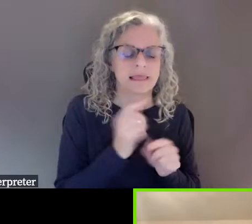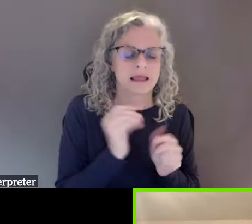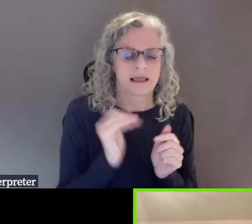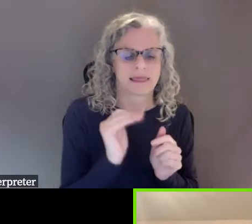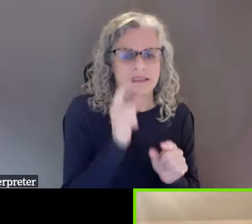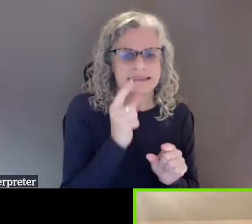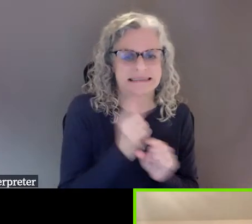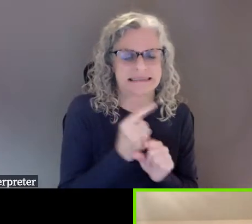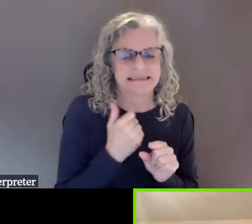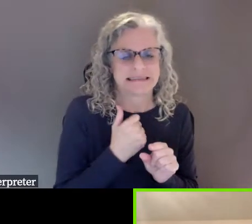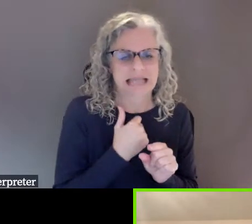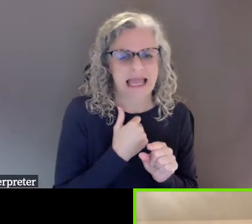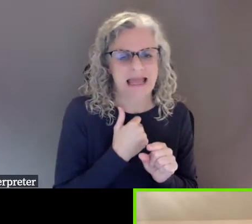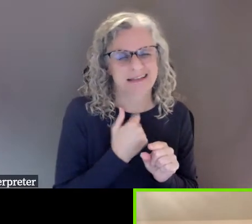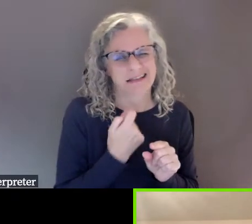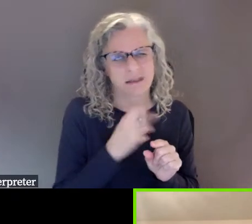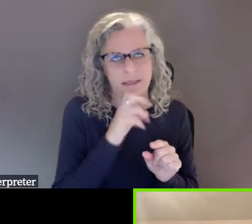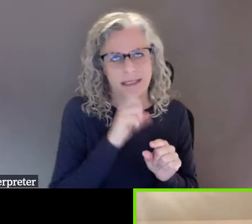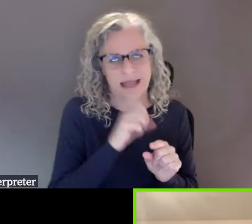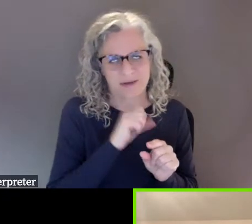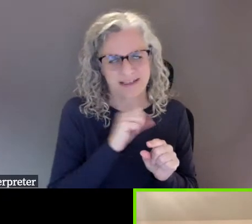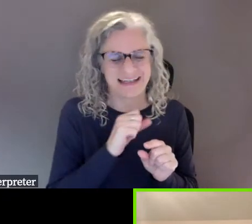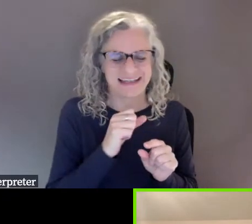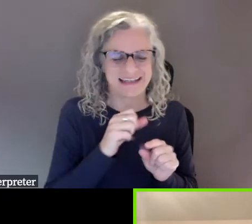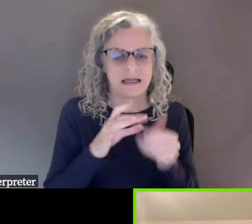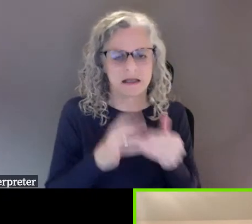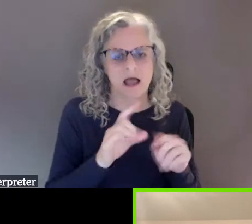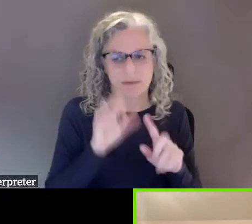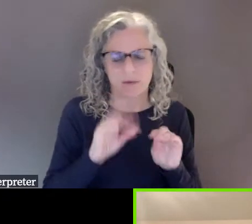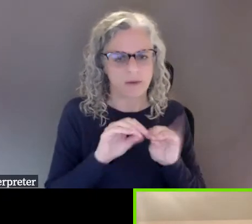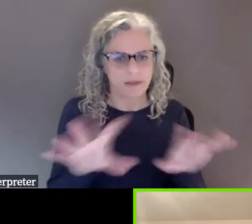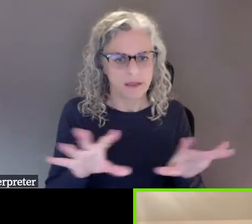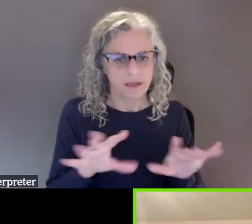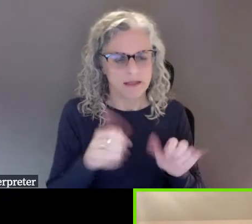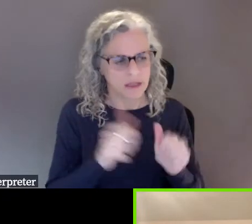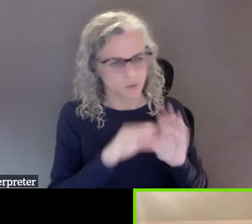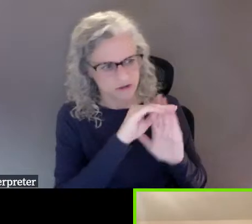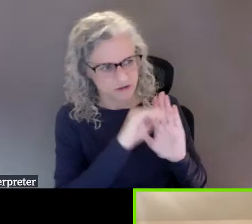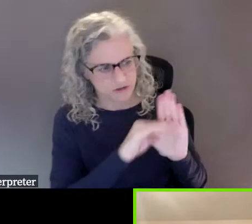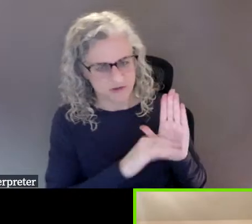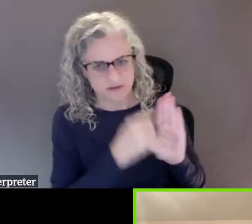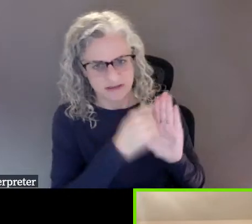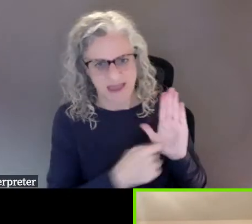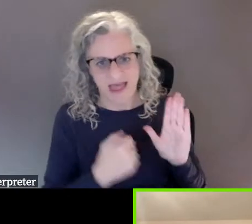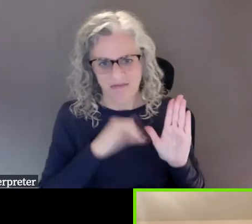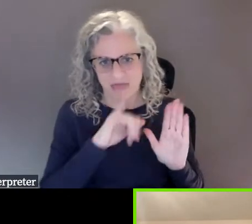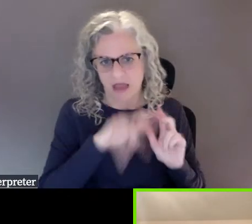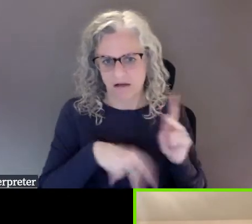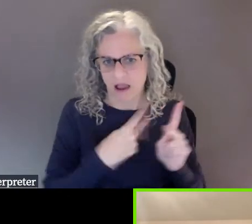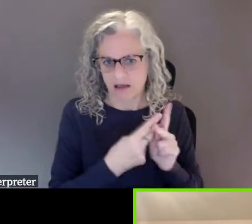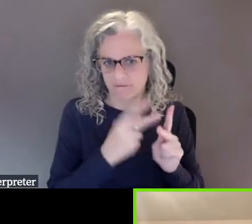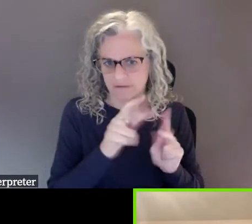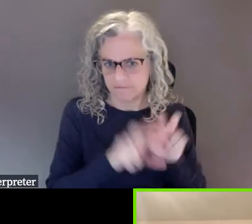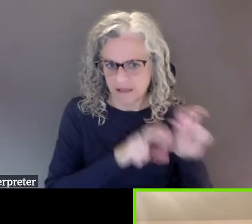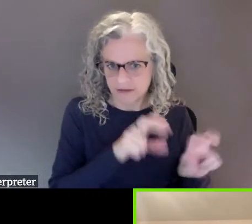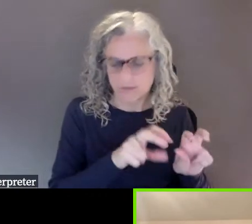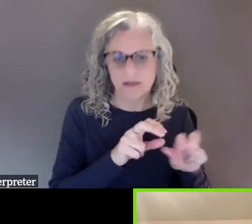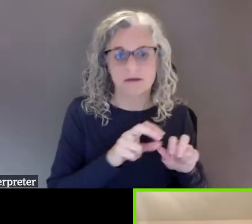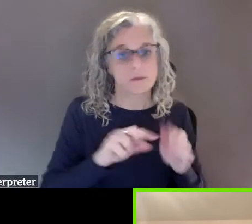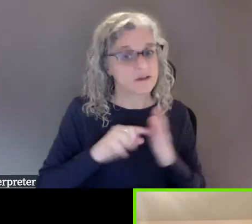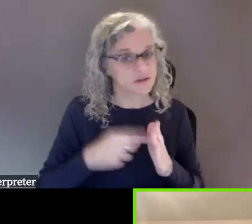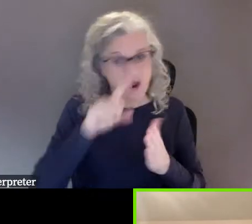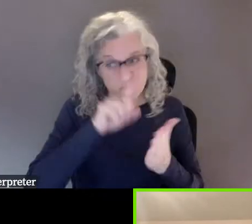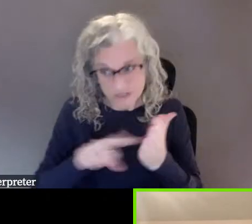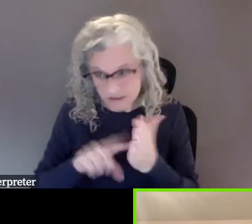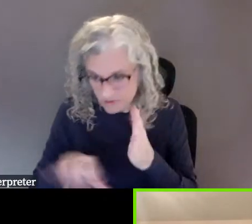guide that will also be shared on like which places hold these kind of investments, but really start to do your research and find them.